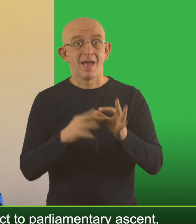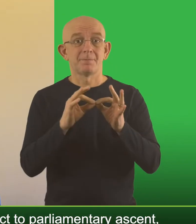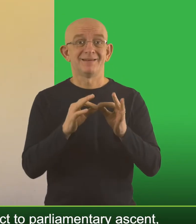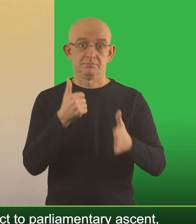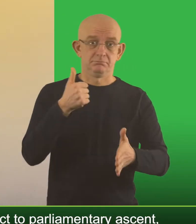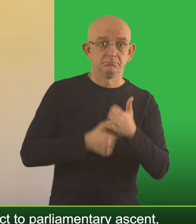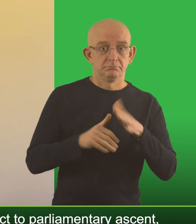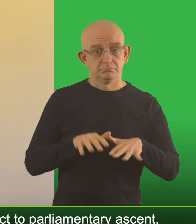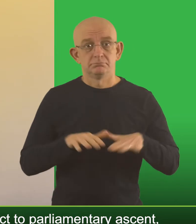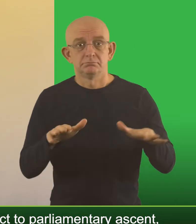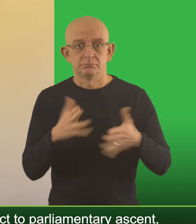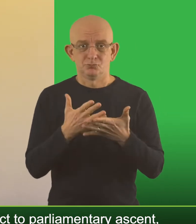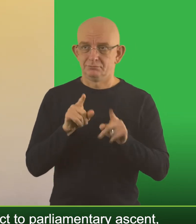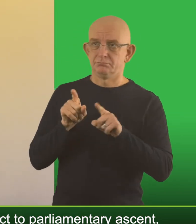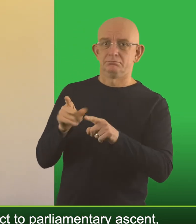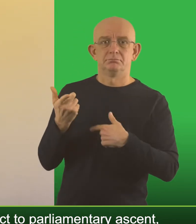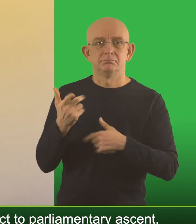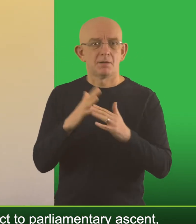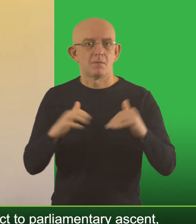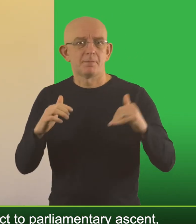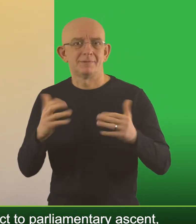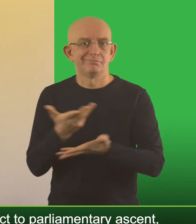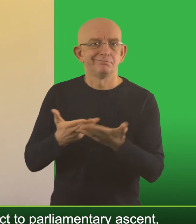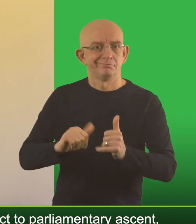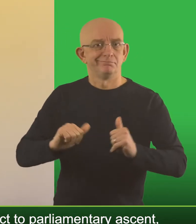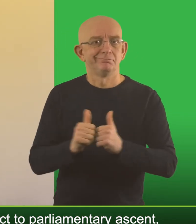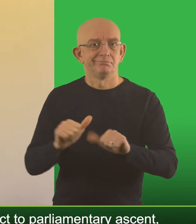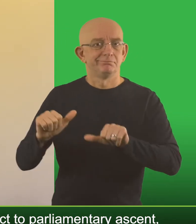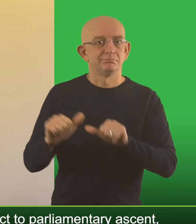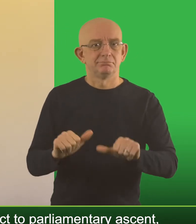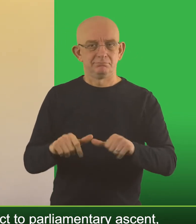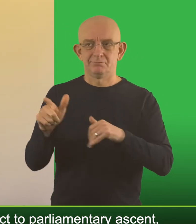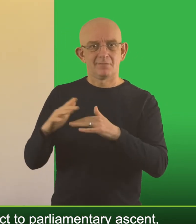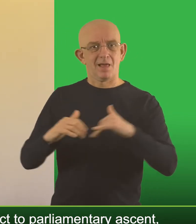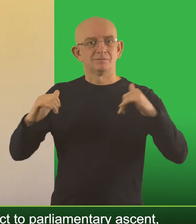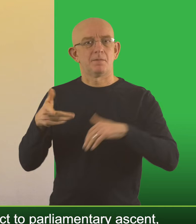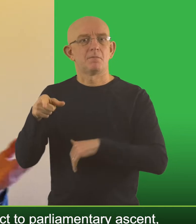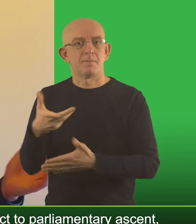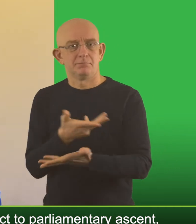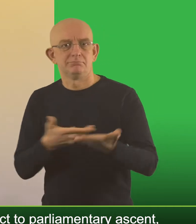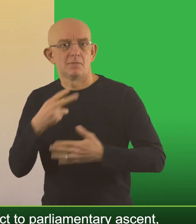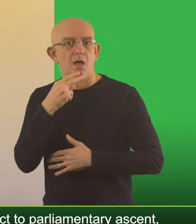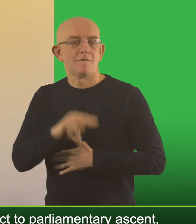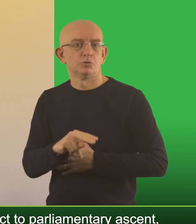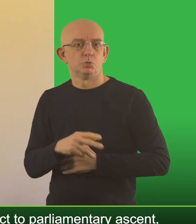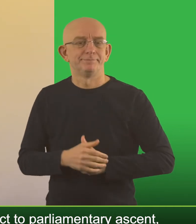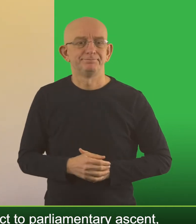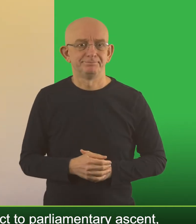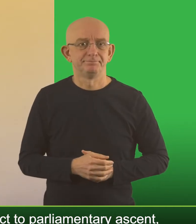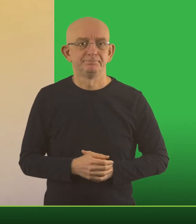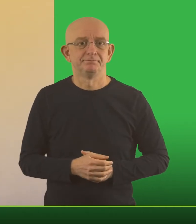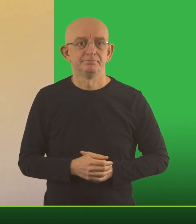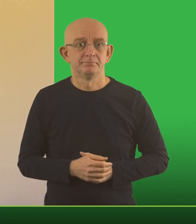So Plan B will be implemented subject to parliamentary assent, and that's going through the House of Parliament